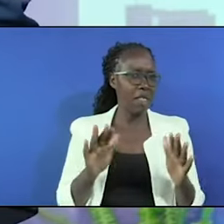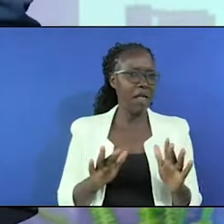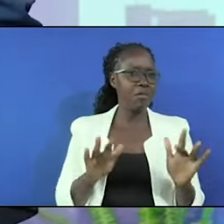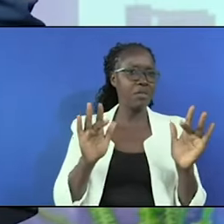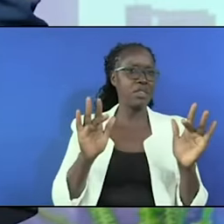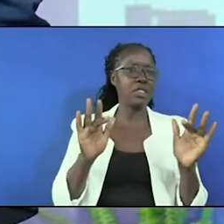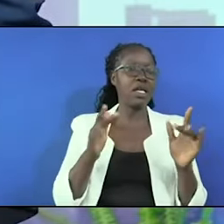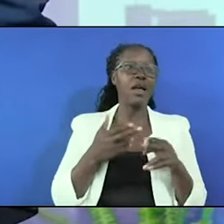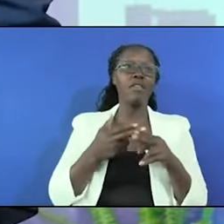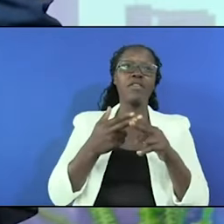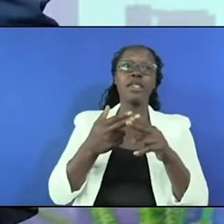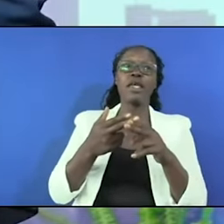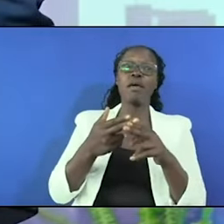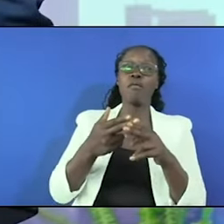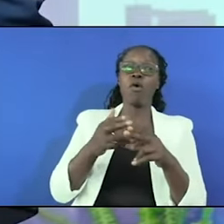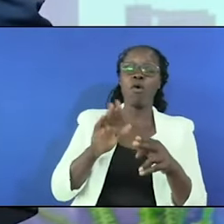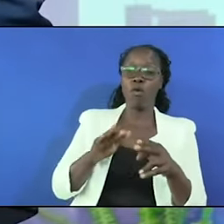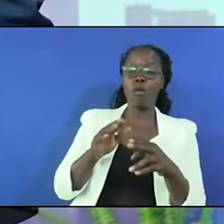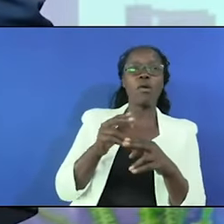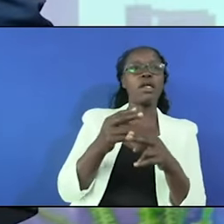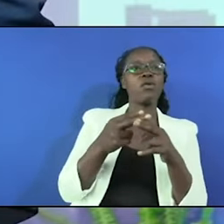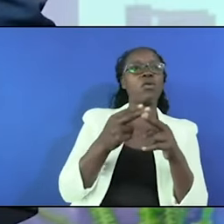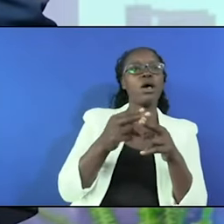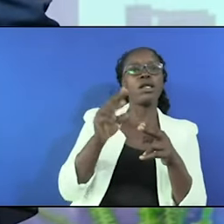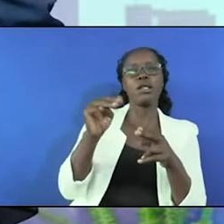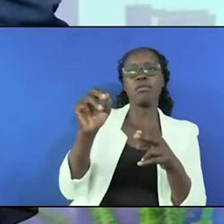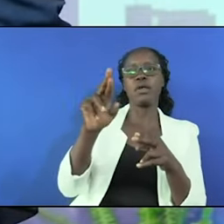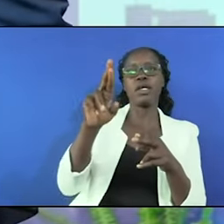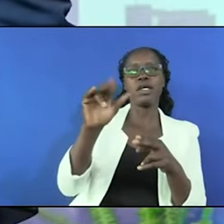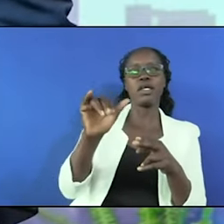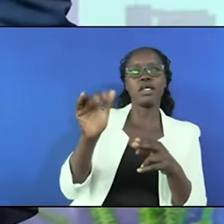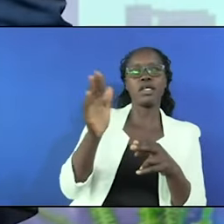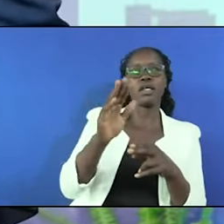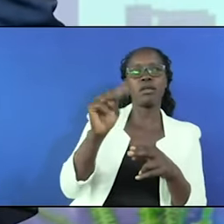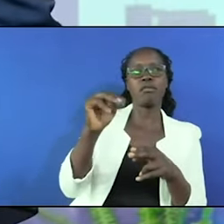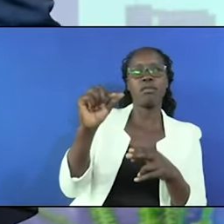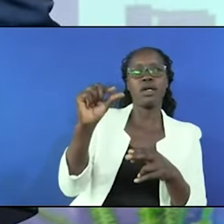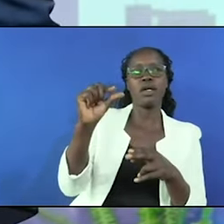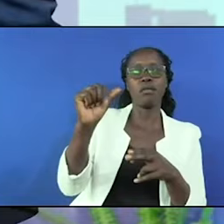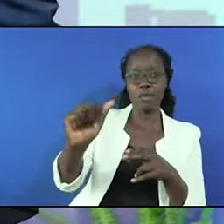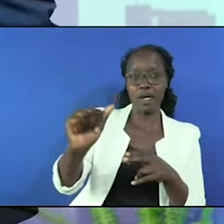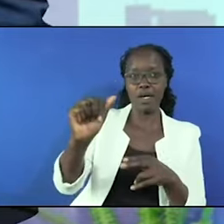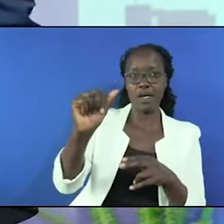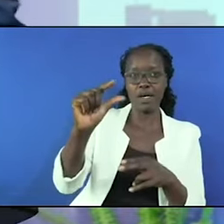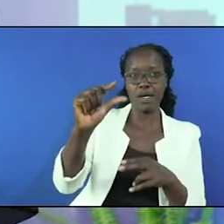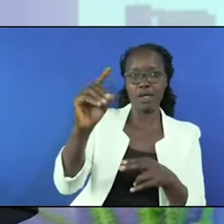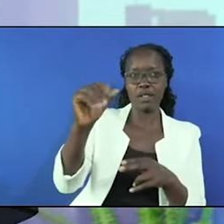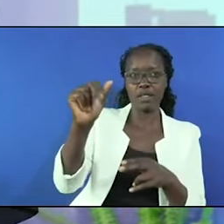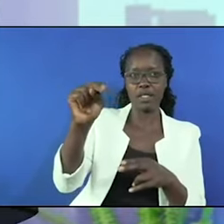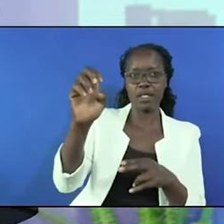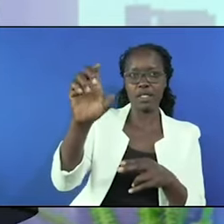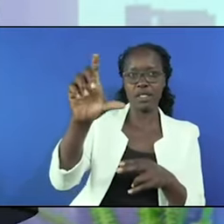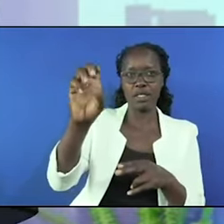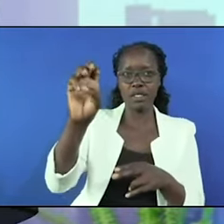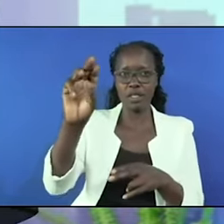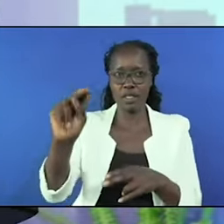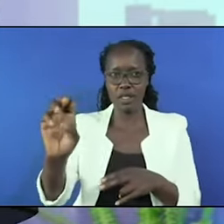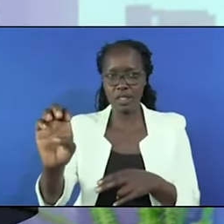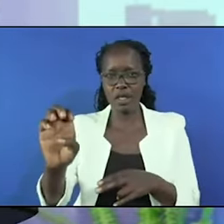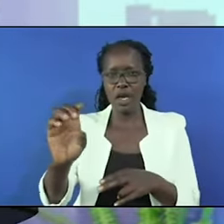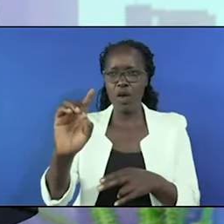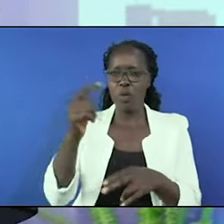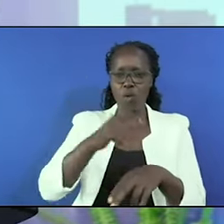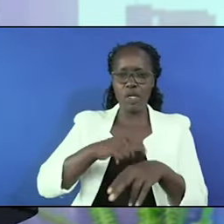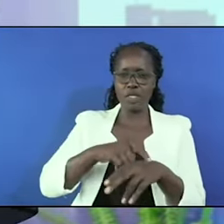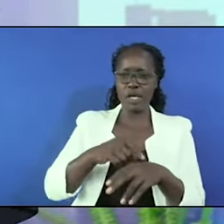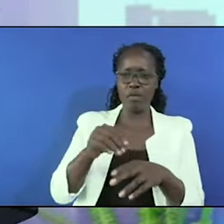of Mary of Magdala, the Bible says, one time she found Jesus at